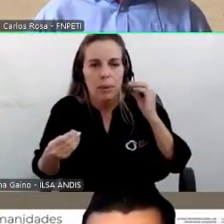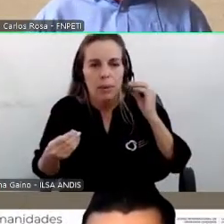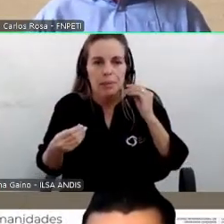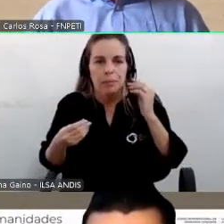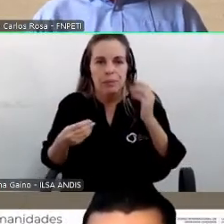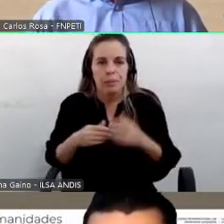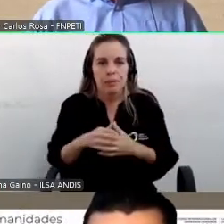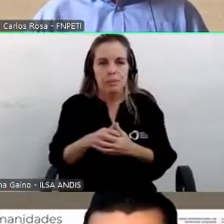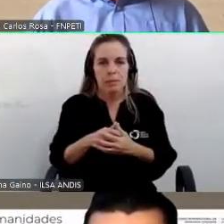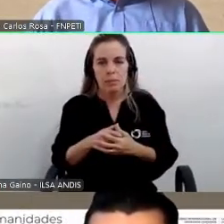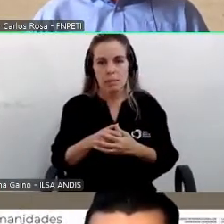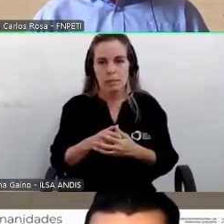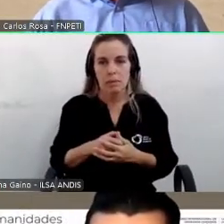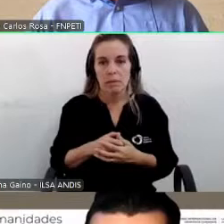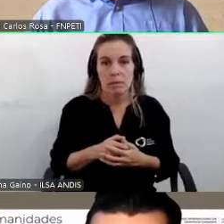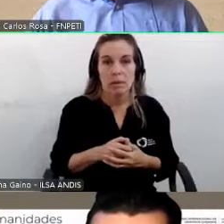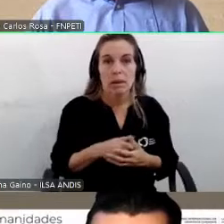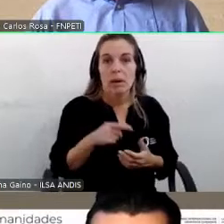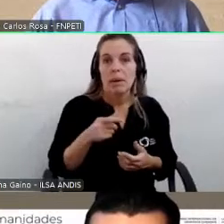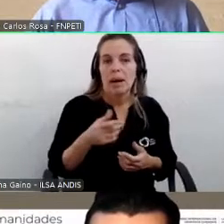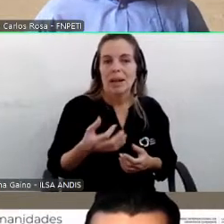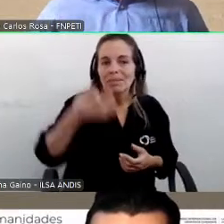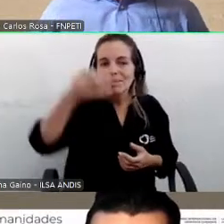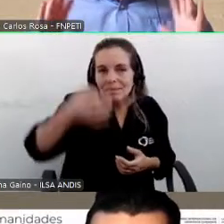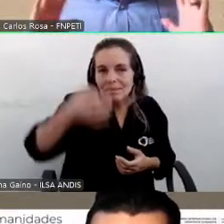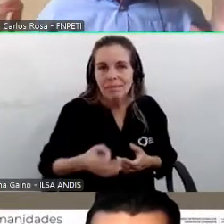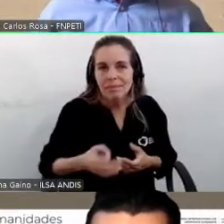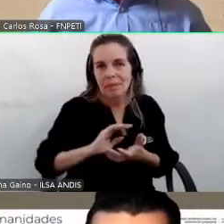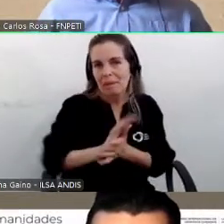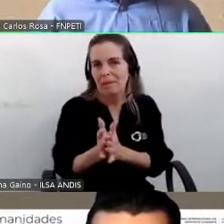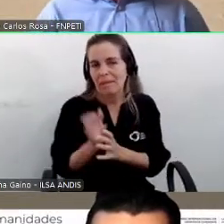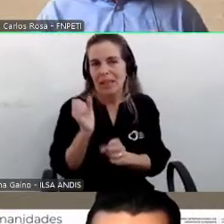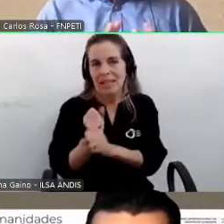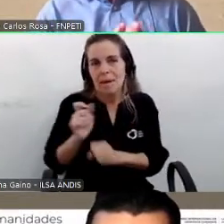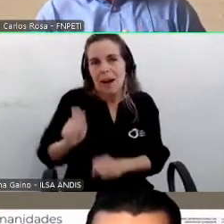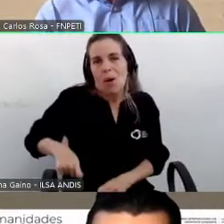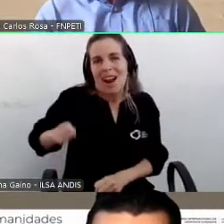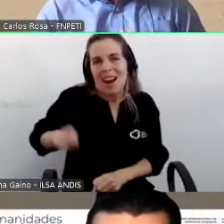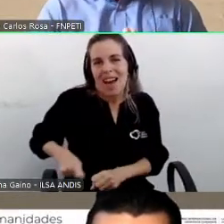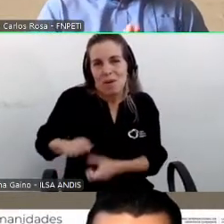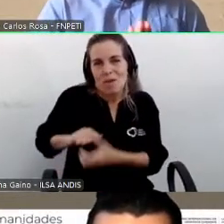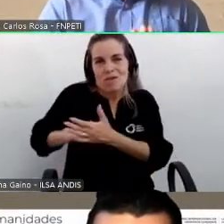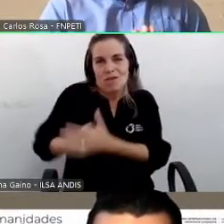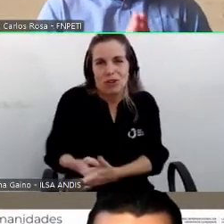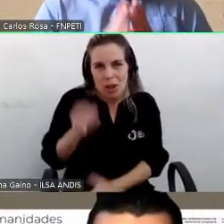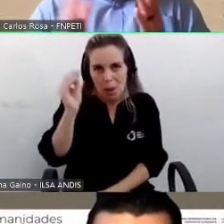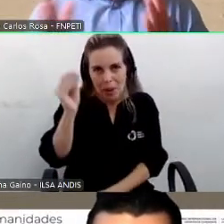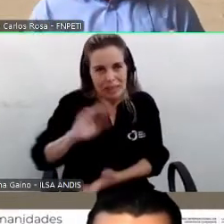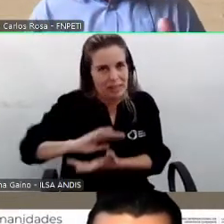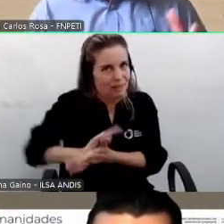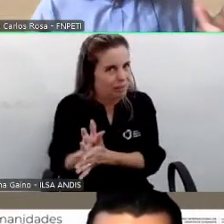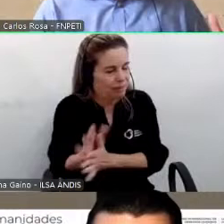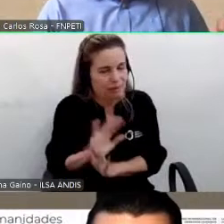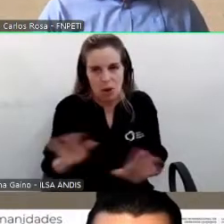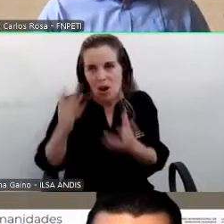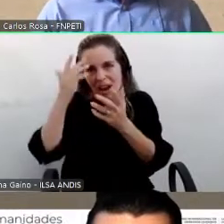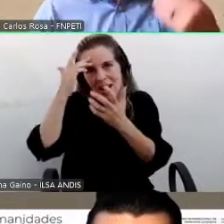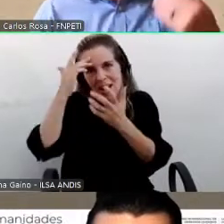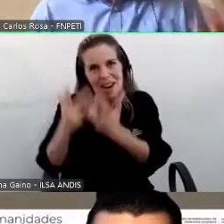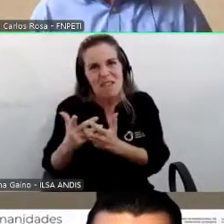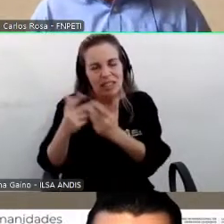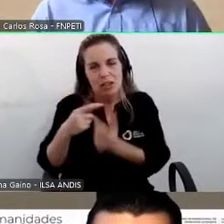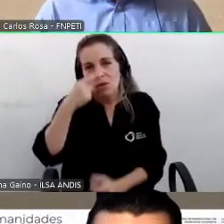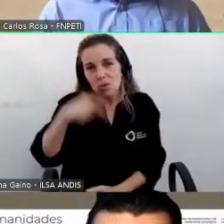effectively move forward towards the eradication of slave work in Brazil. And as part of that